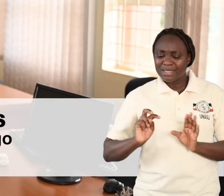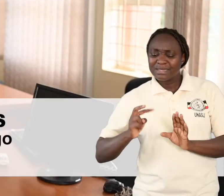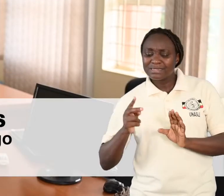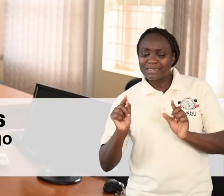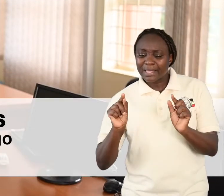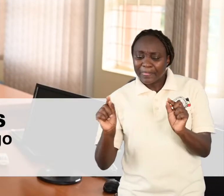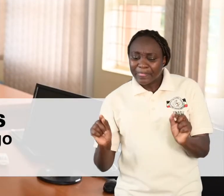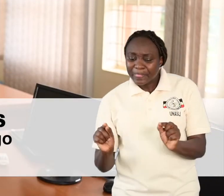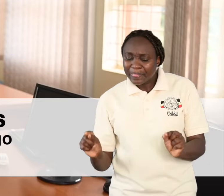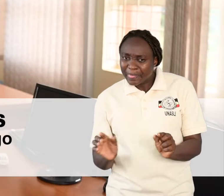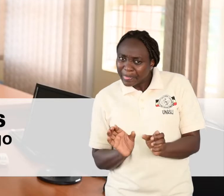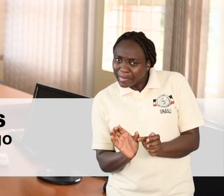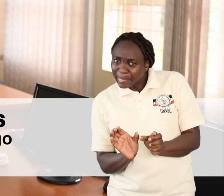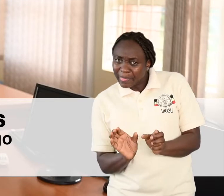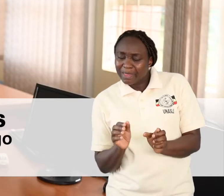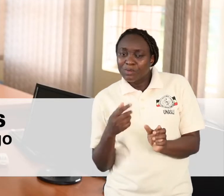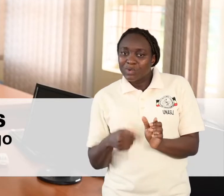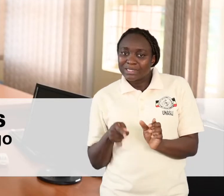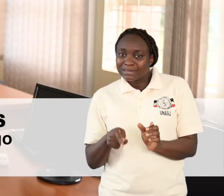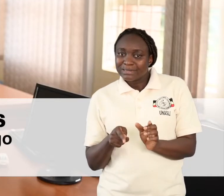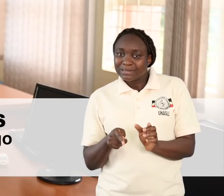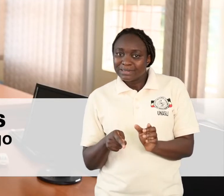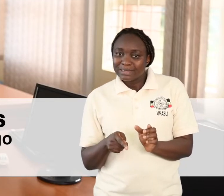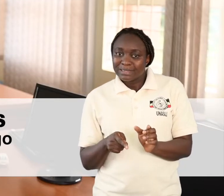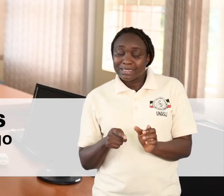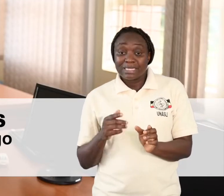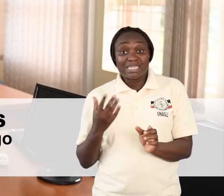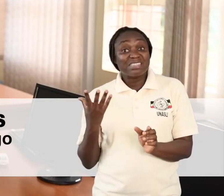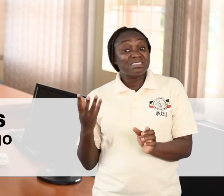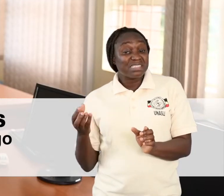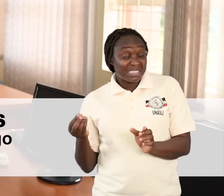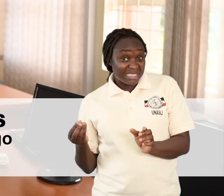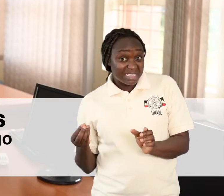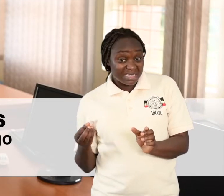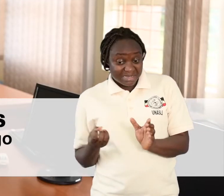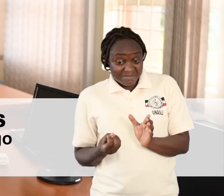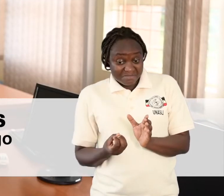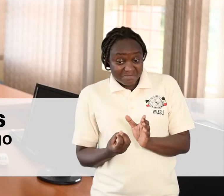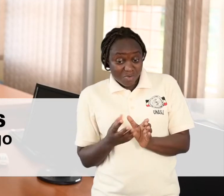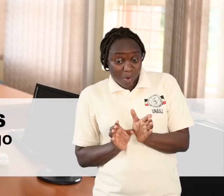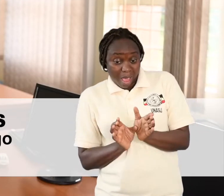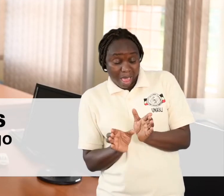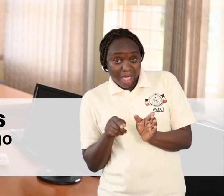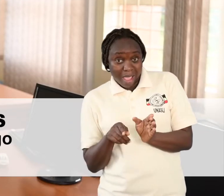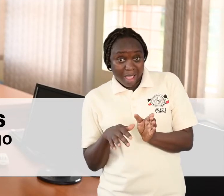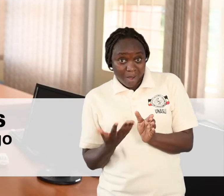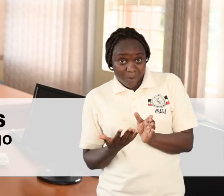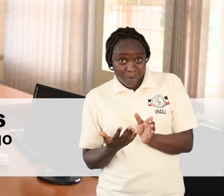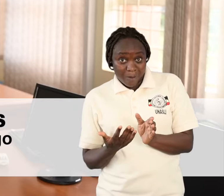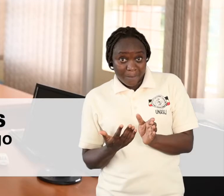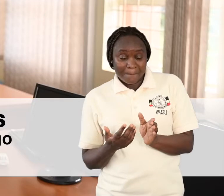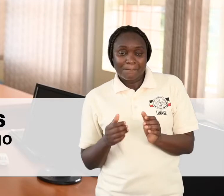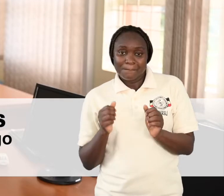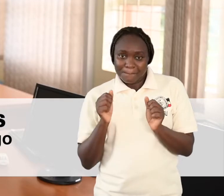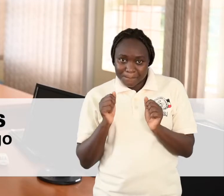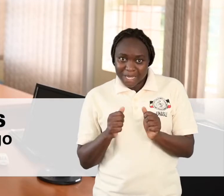It is always easier forming subsets when you follow the